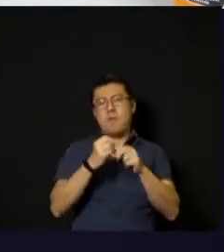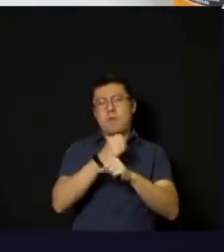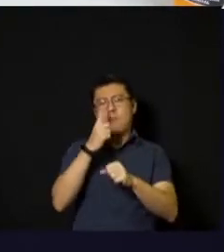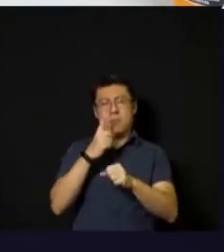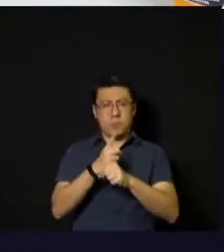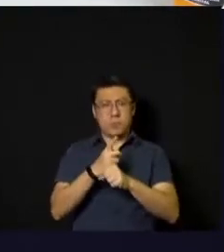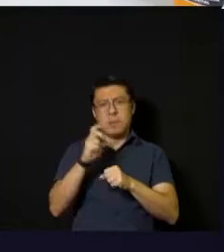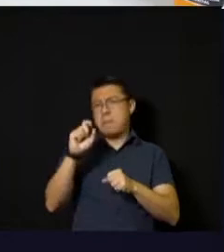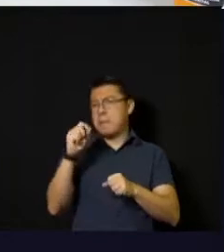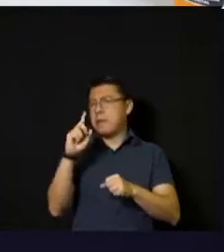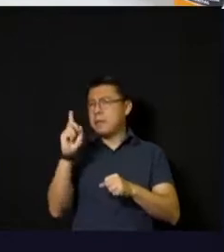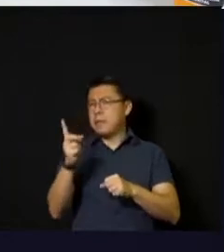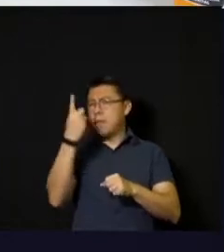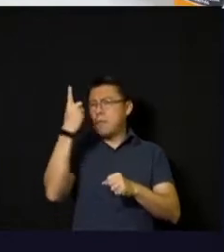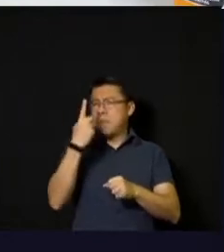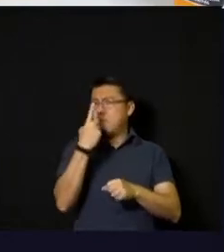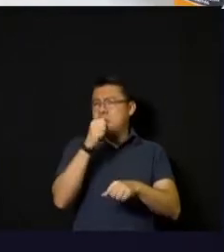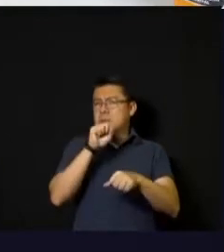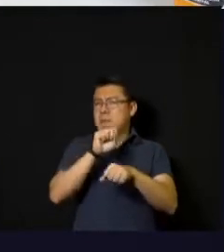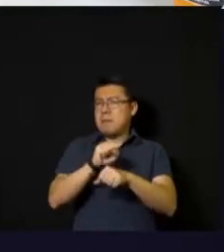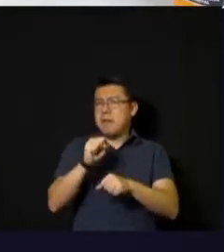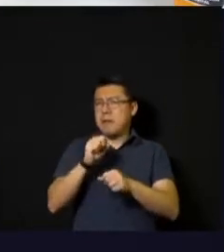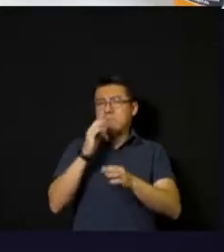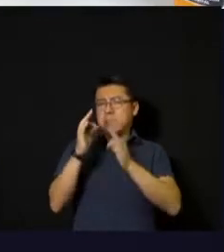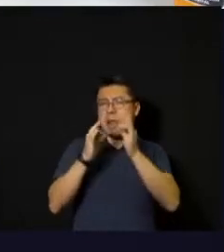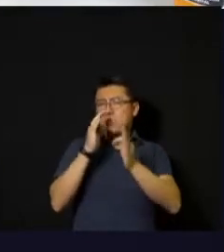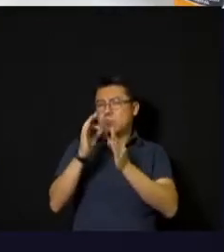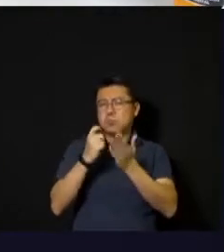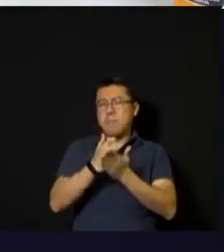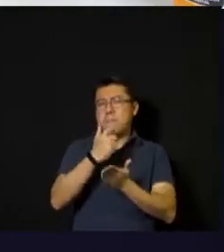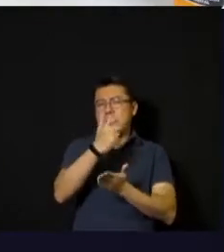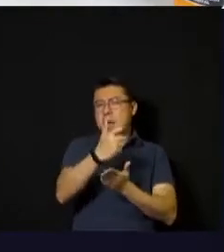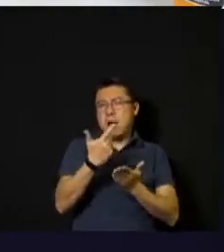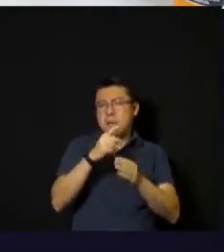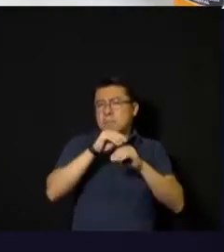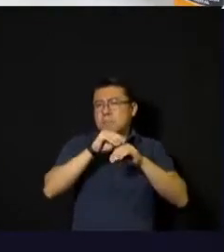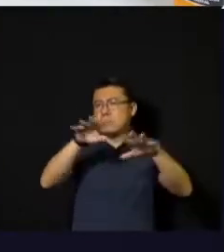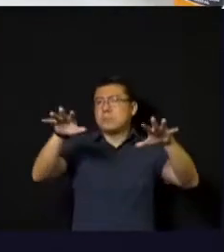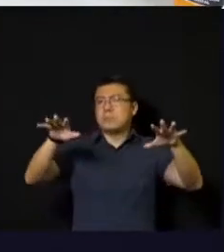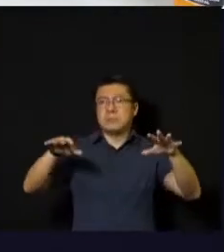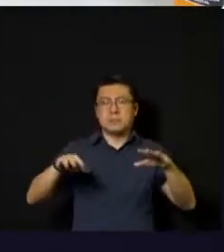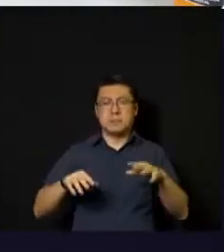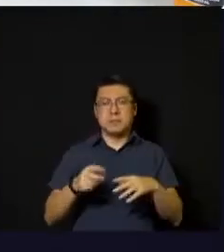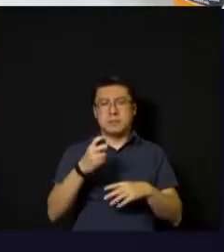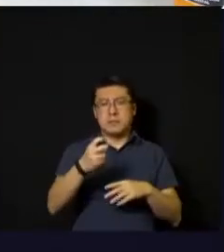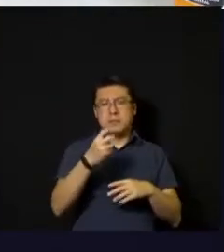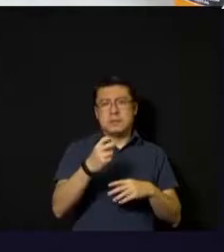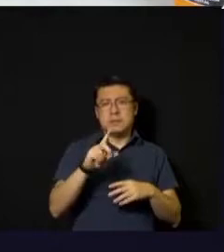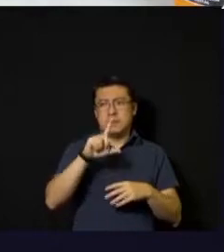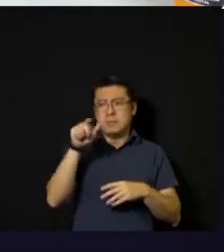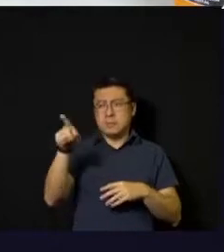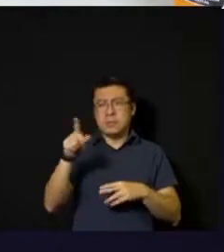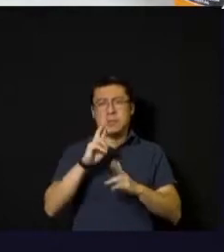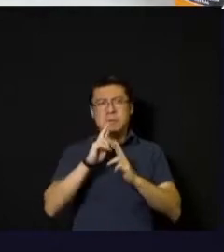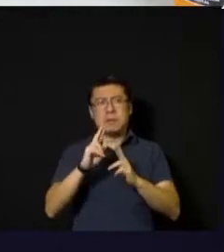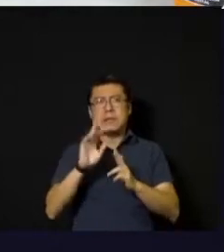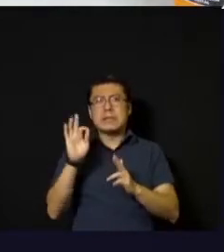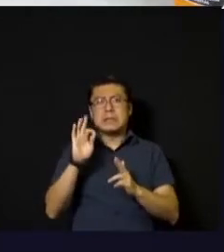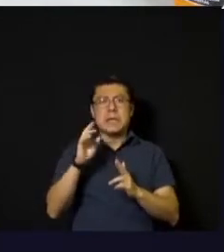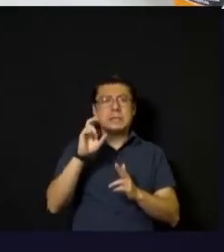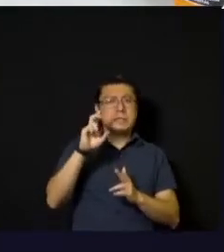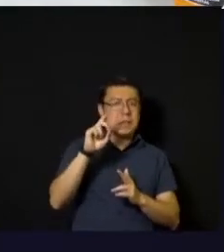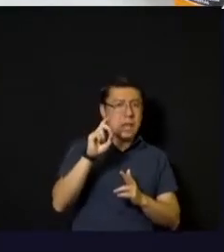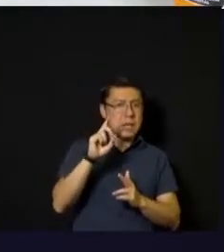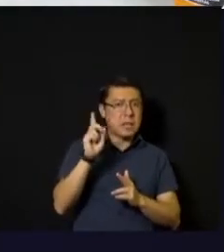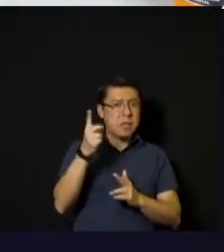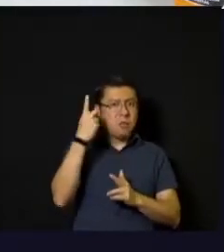So if you begin with $20 a week, you say, yes, I'm having results. Once the person is getting results, they say, okay, I'm